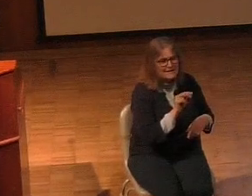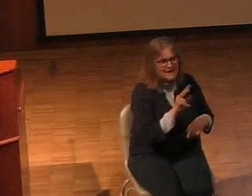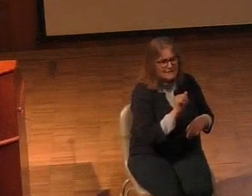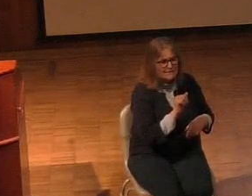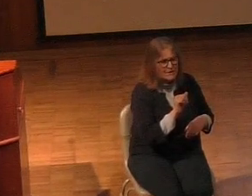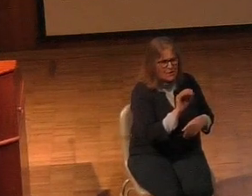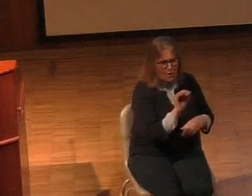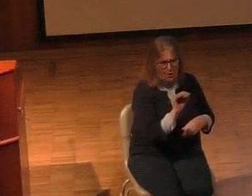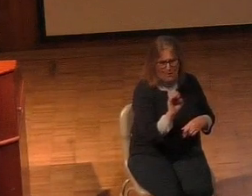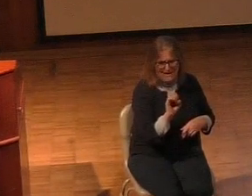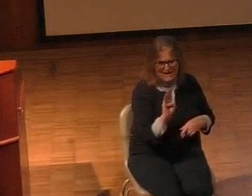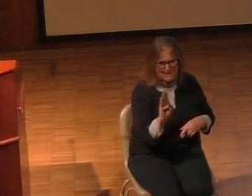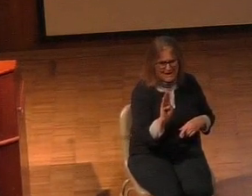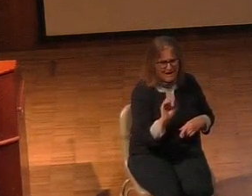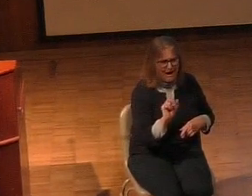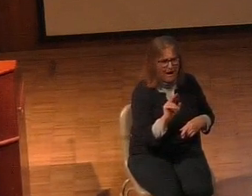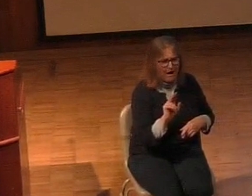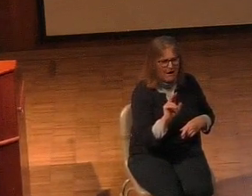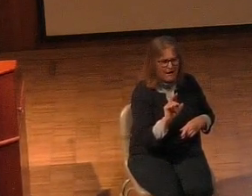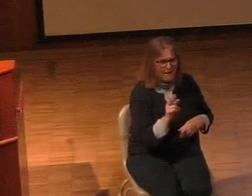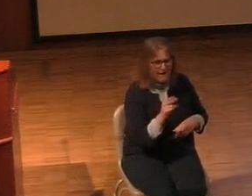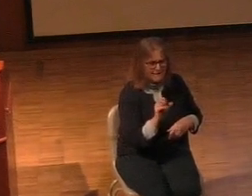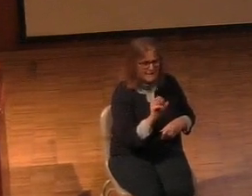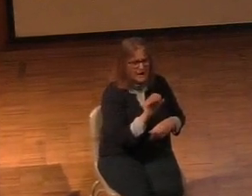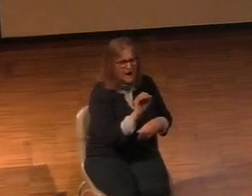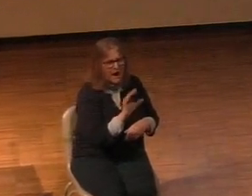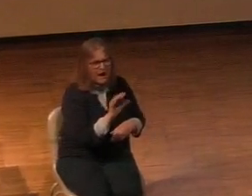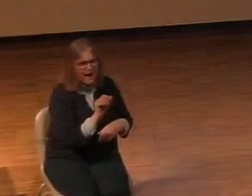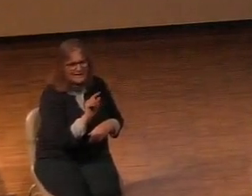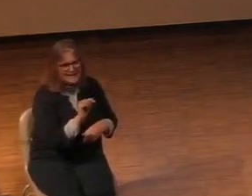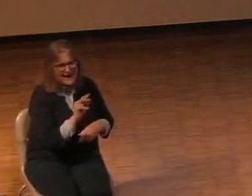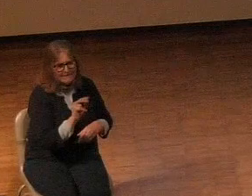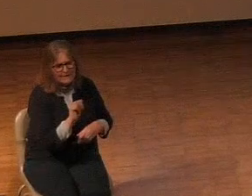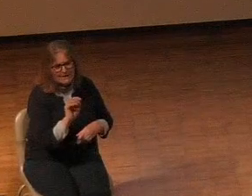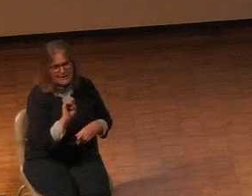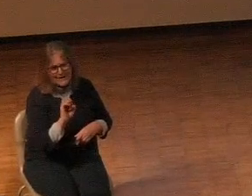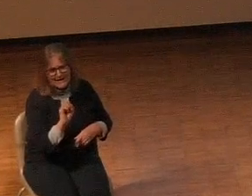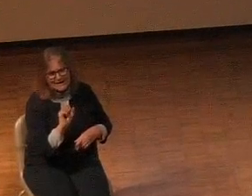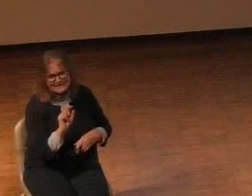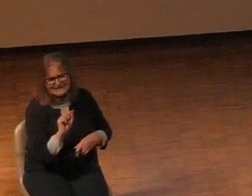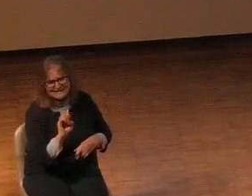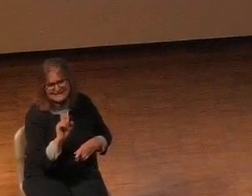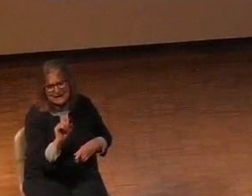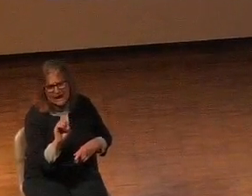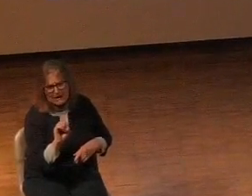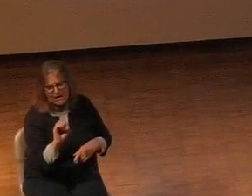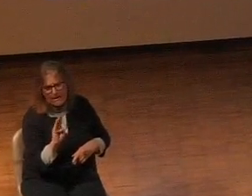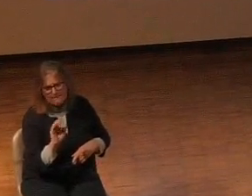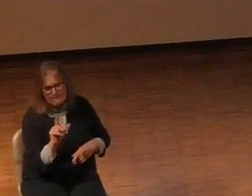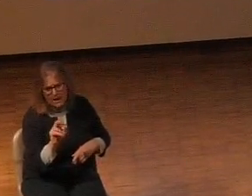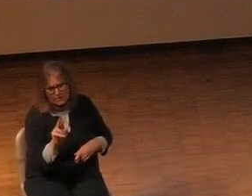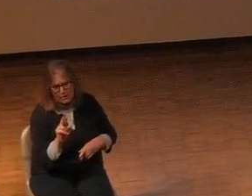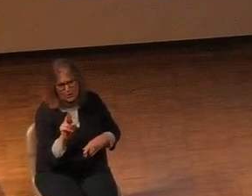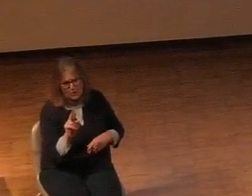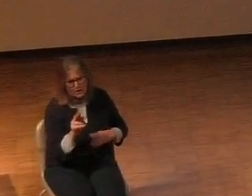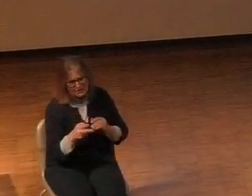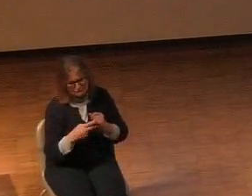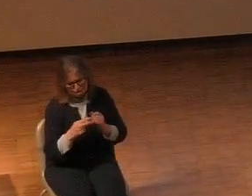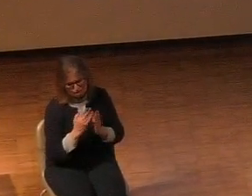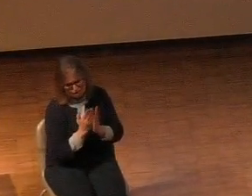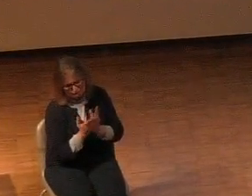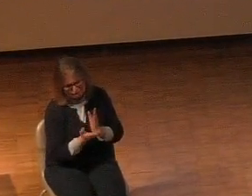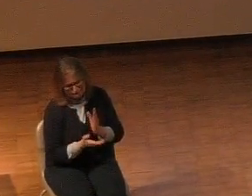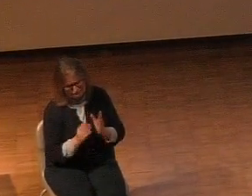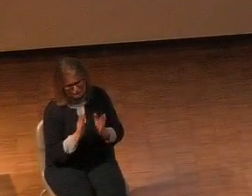the OEB archives, Octavia Estelle Butler archives, down in Southern California, down there in Pasadena.